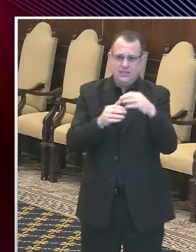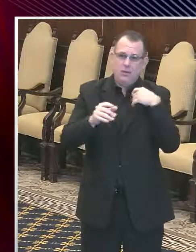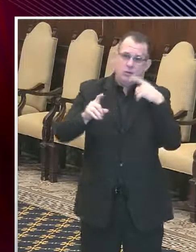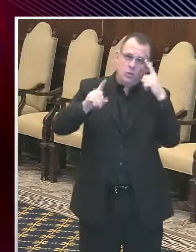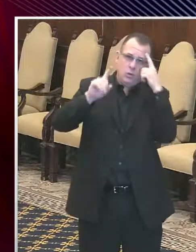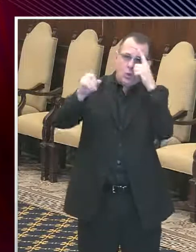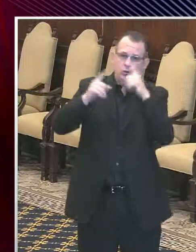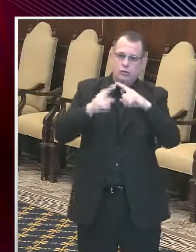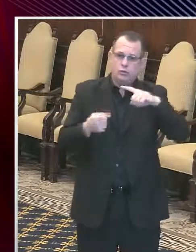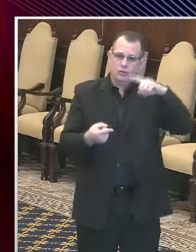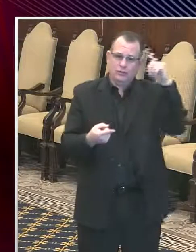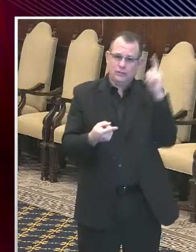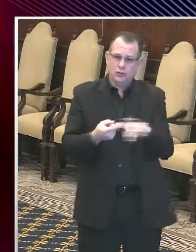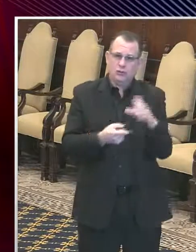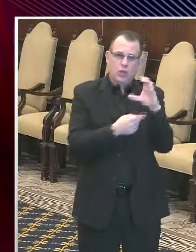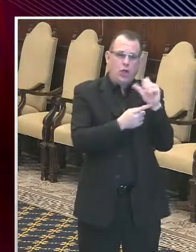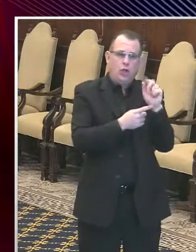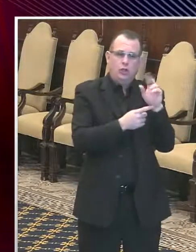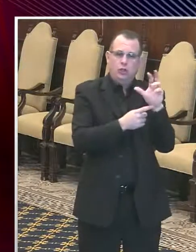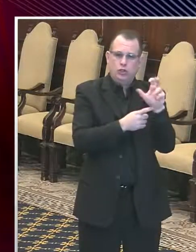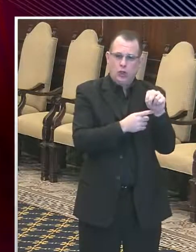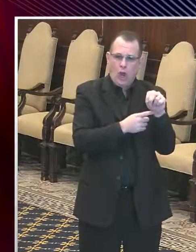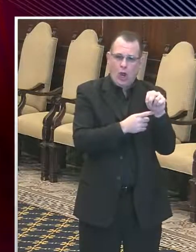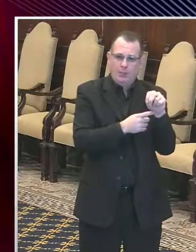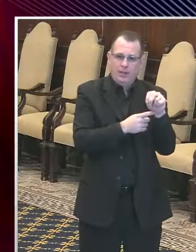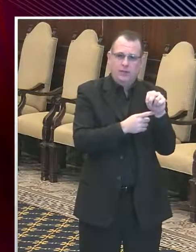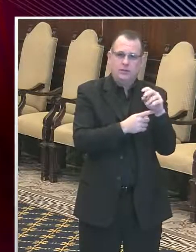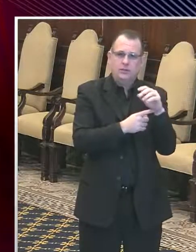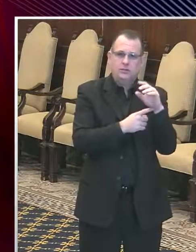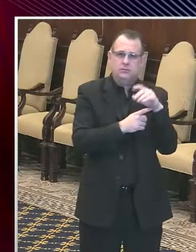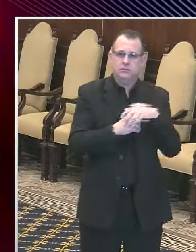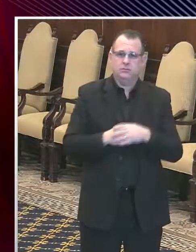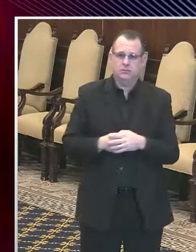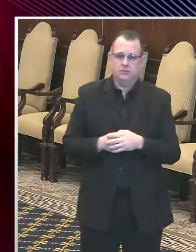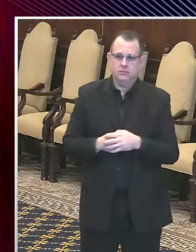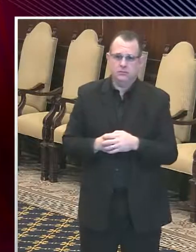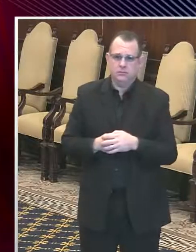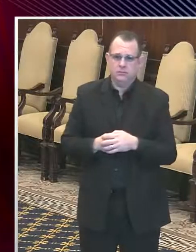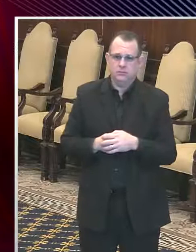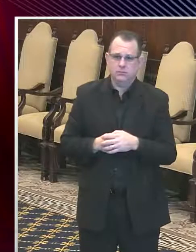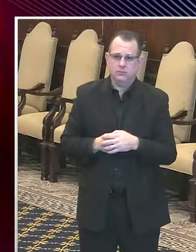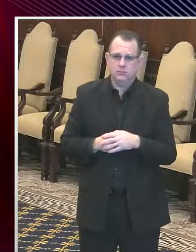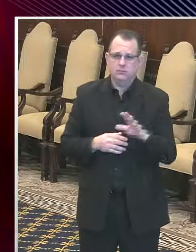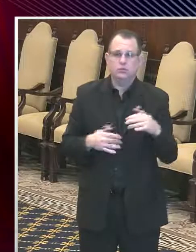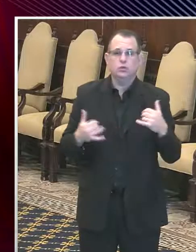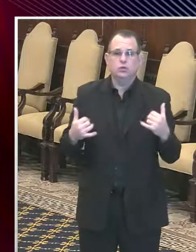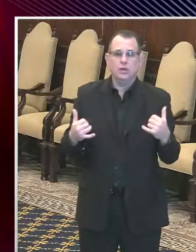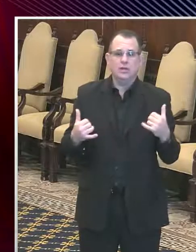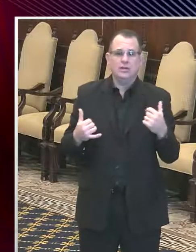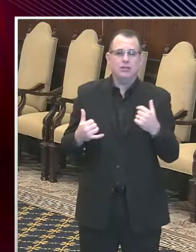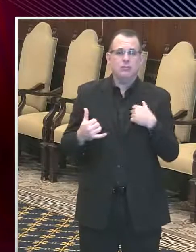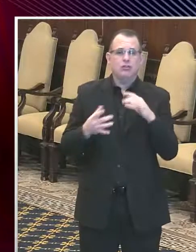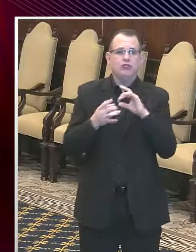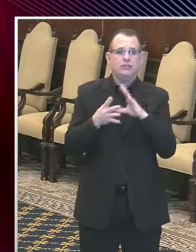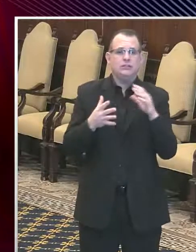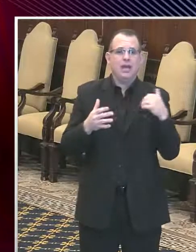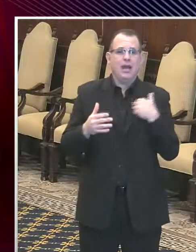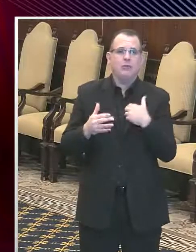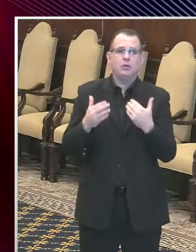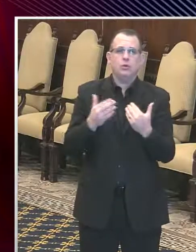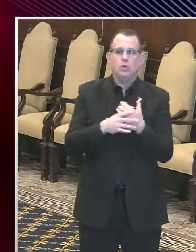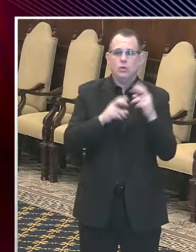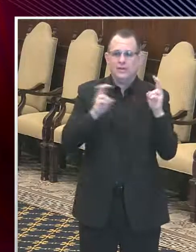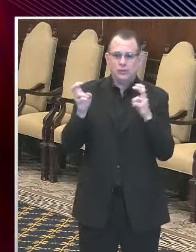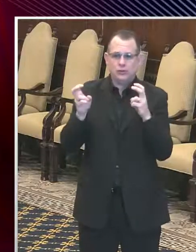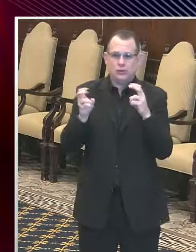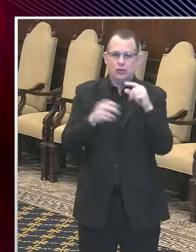become more resilient to the hotter and wetter climate of our future remain unchanged. Today, we released our latest issue of GreenWorks Review